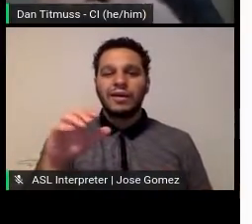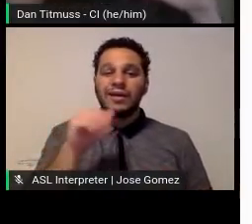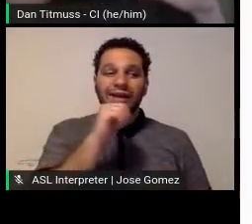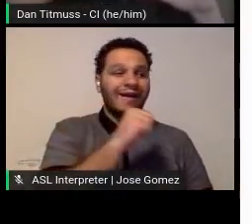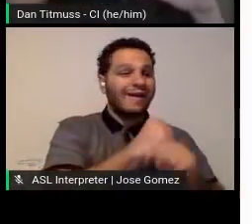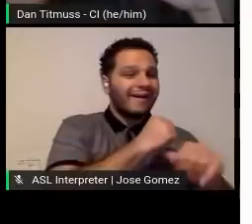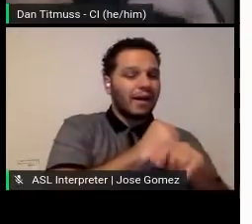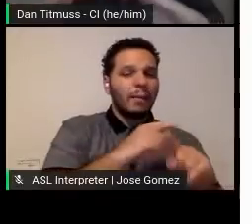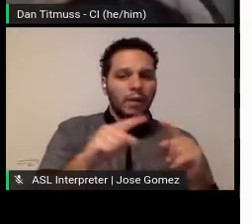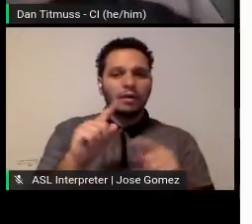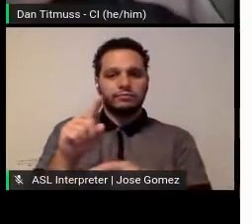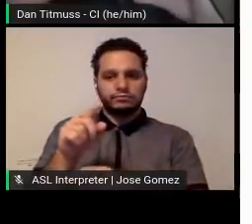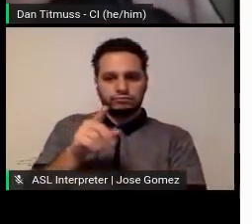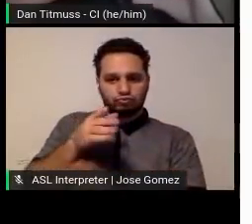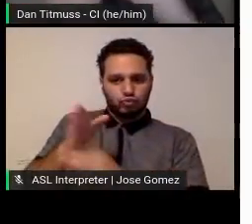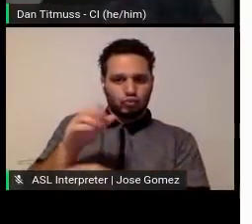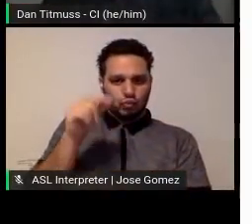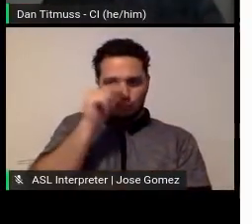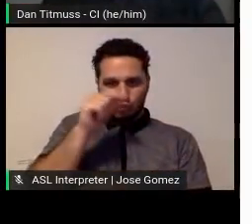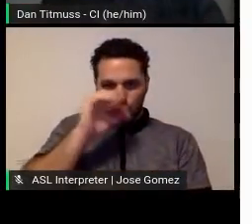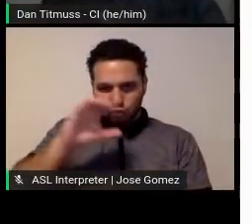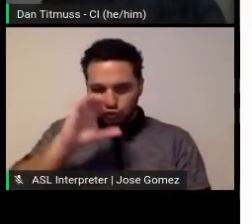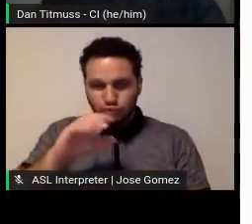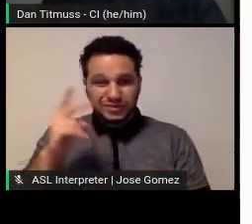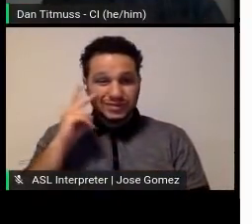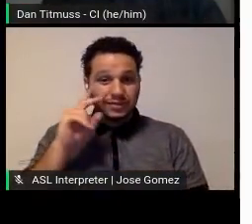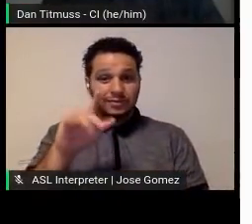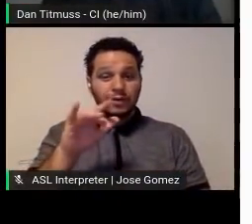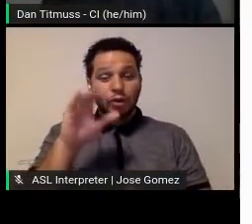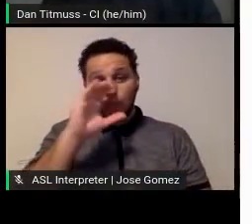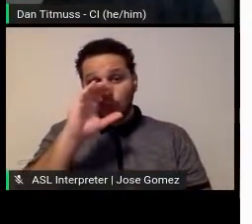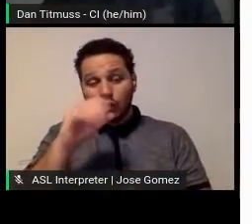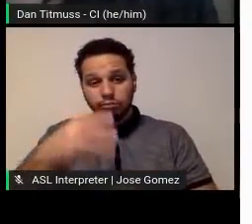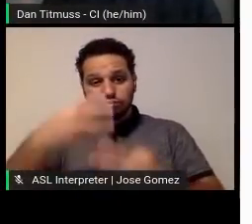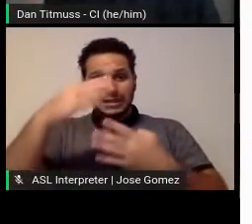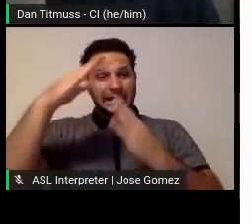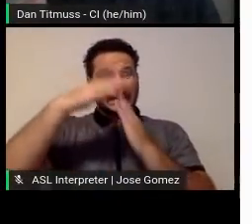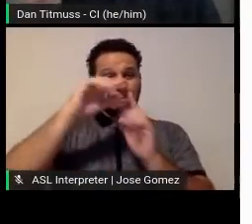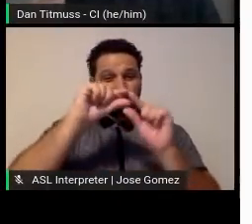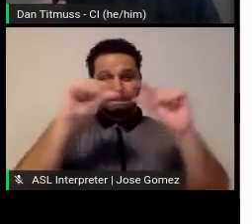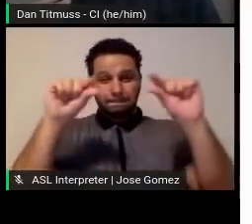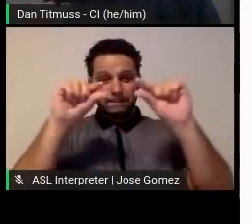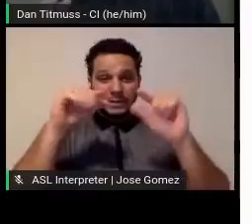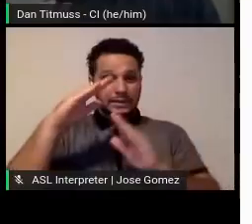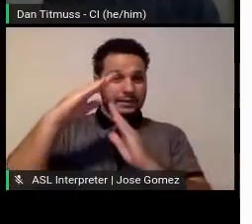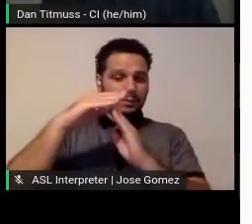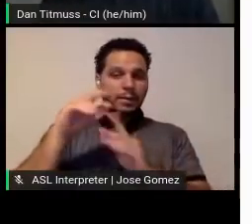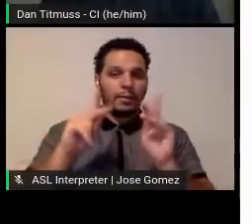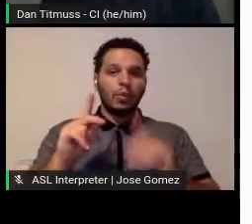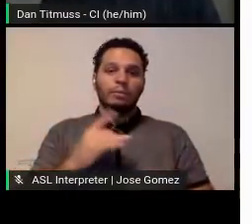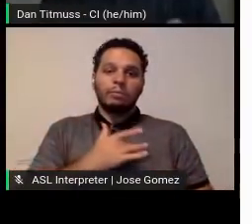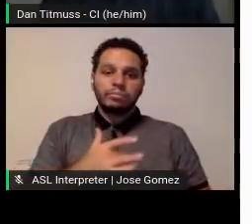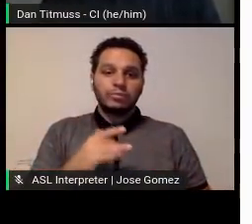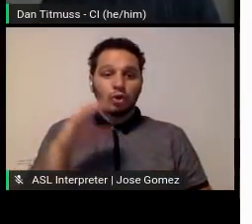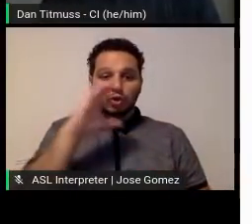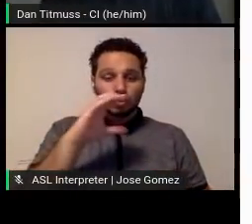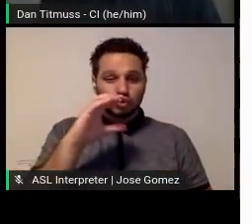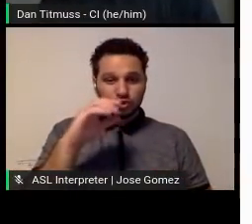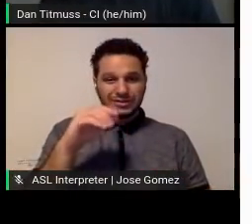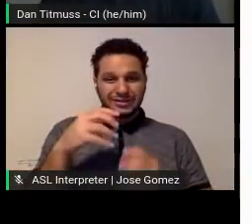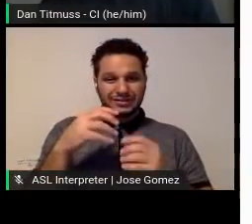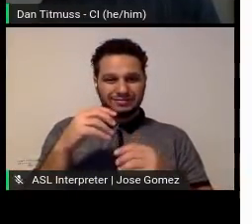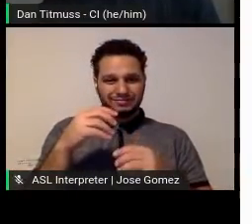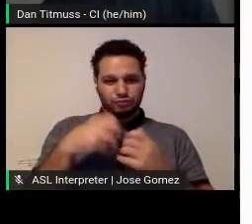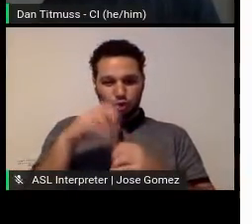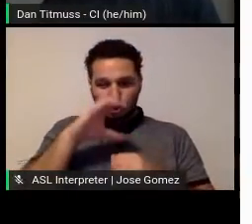part underneath the ads, which are right at the top of the search engine results page. It's the thing that people come to the search engine for, is